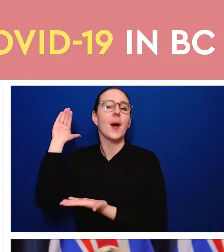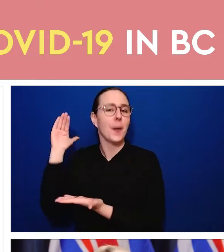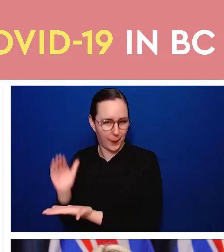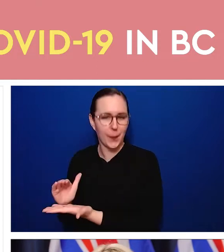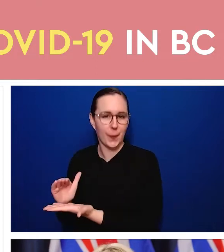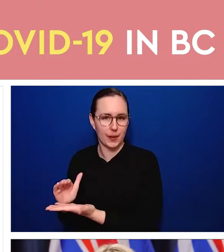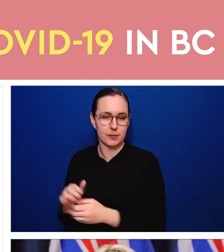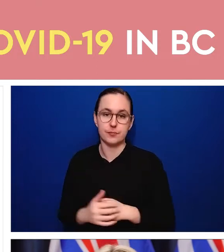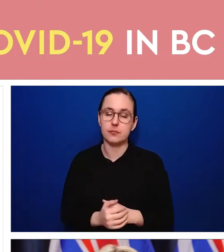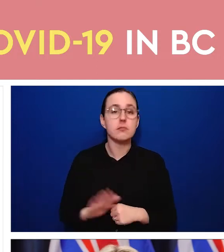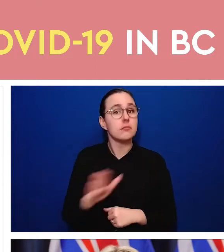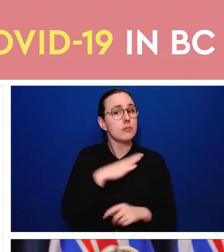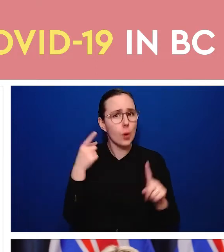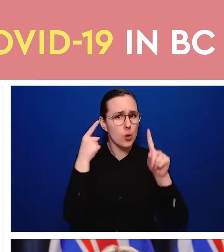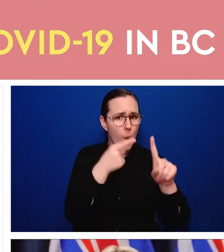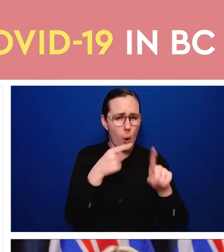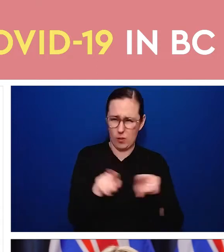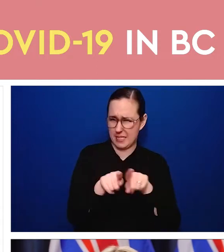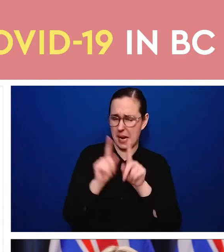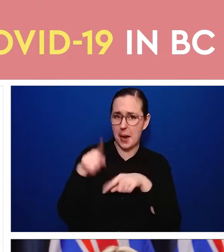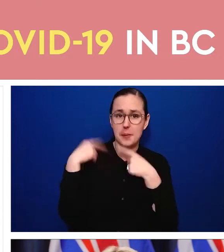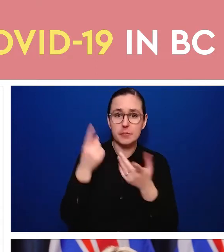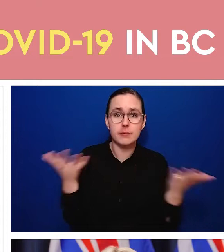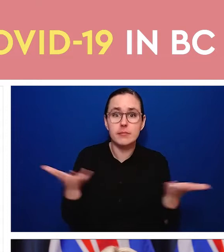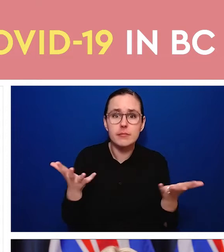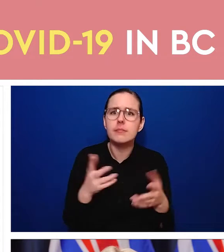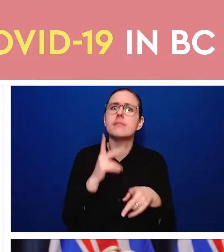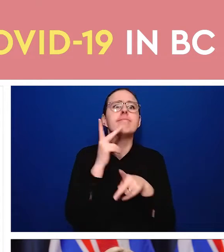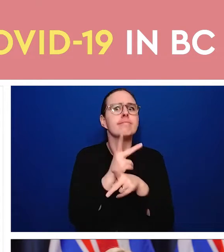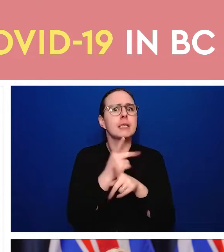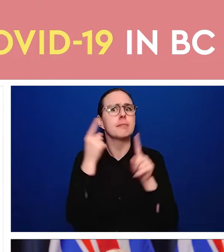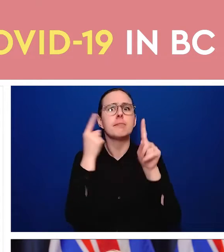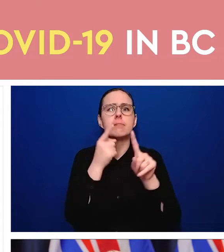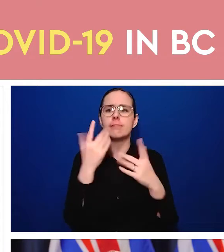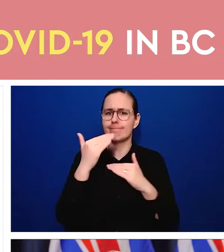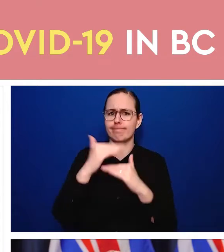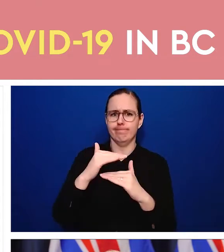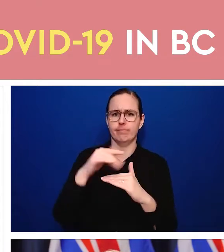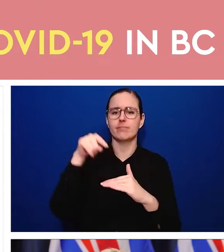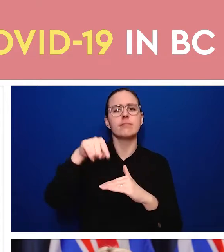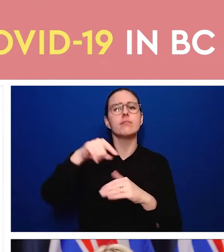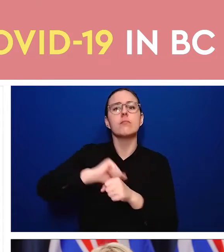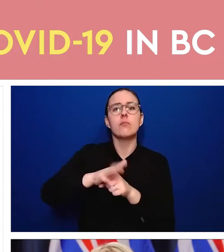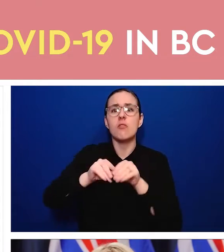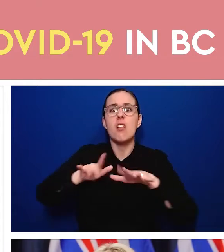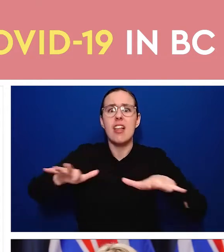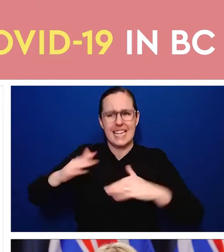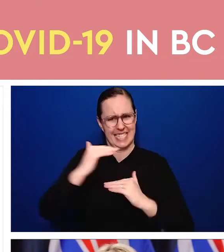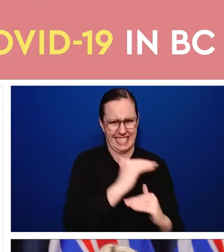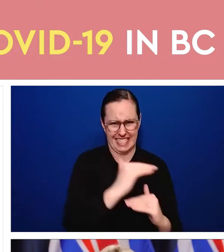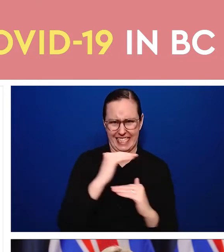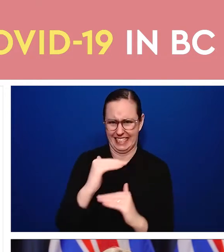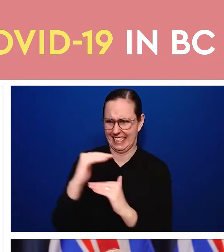transmission, particularly to those who are more susceptible to severe illness with COVID-19. It is finding